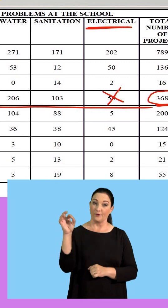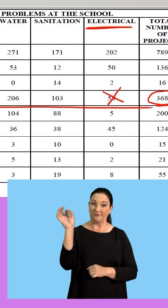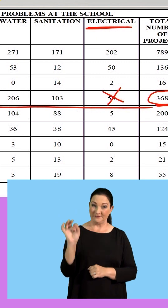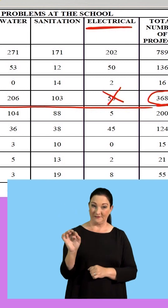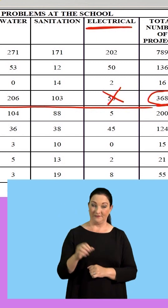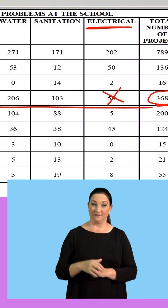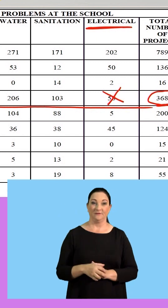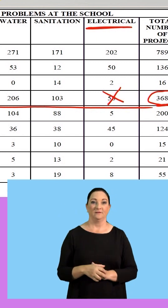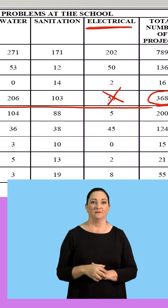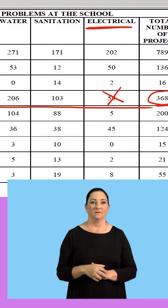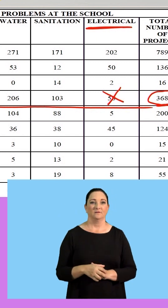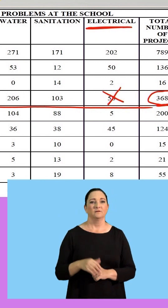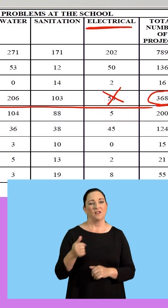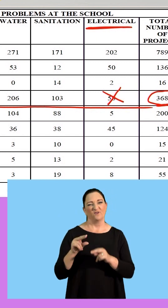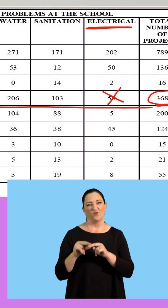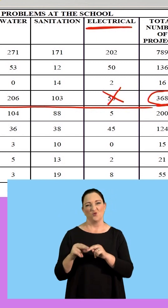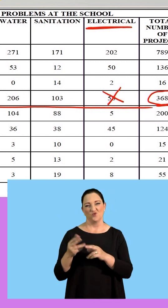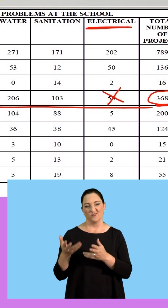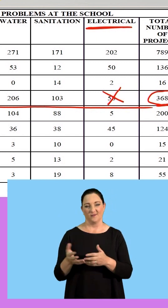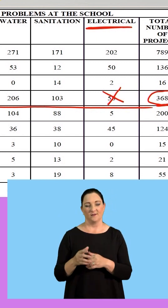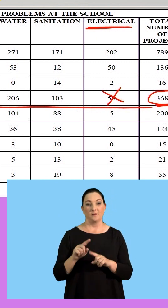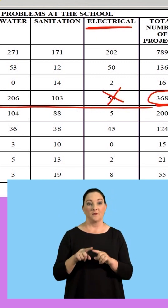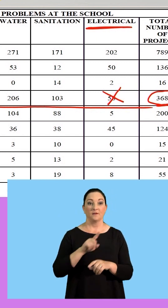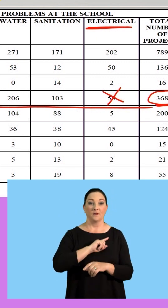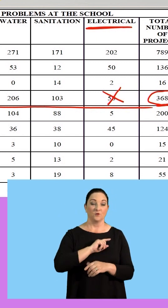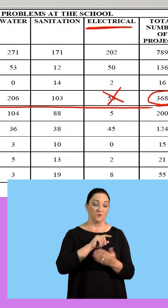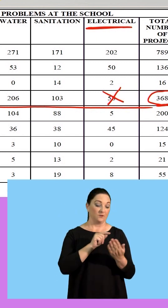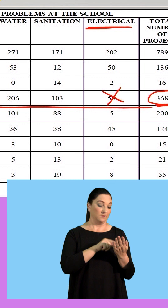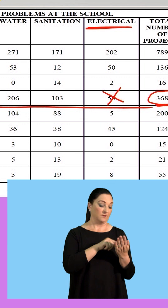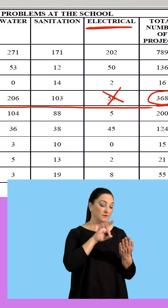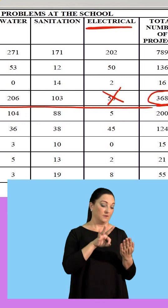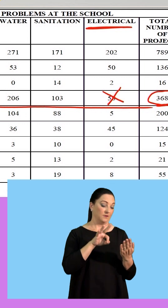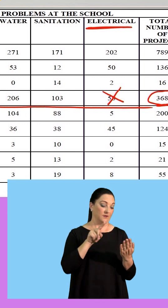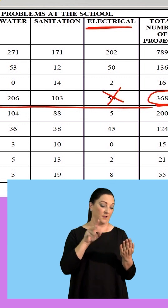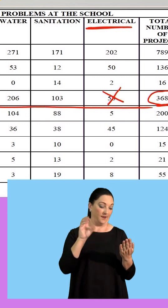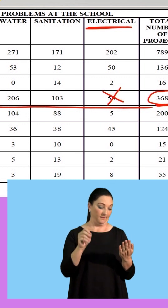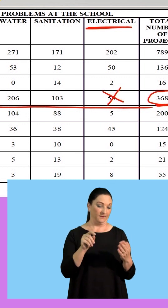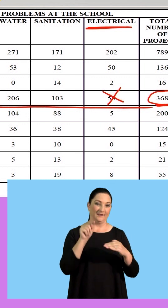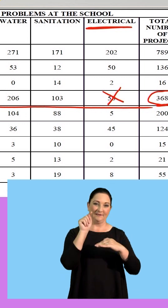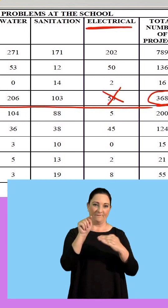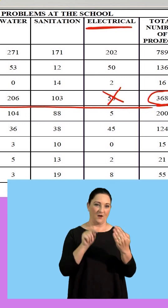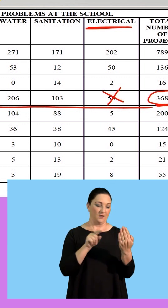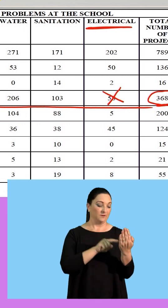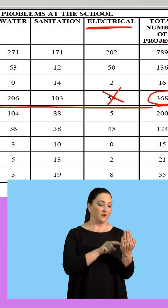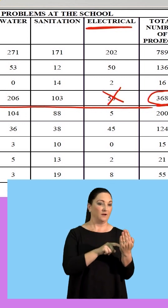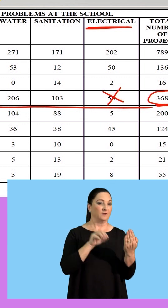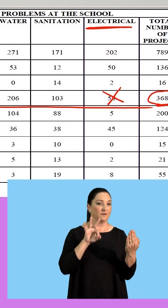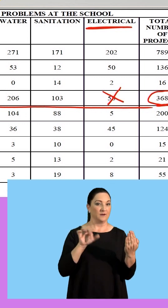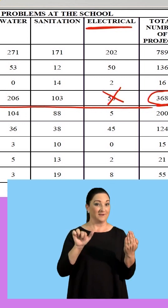I'll multiply this value by 100%. And that is only my unit, right? So